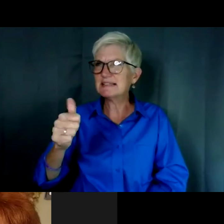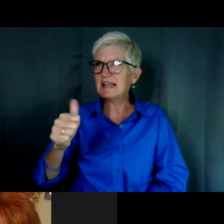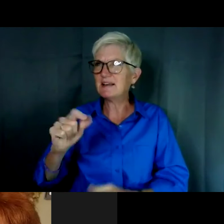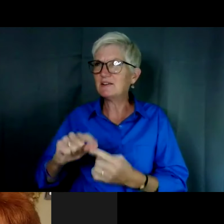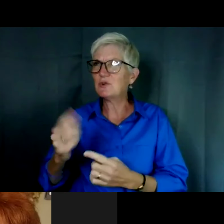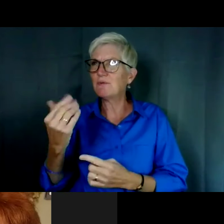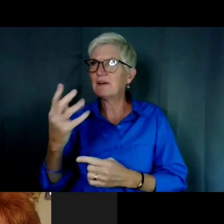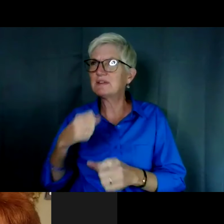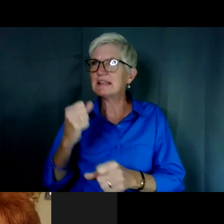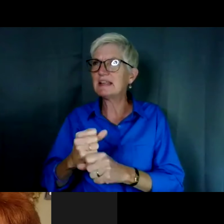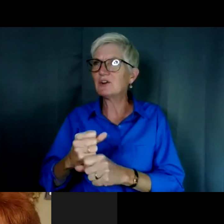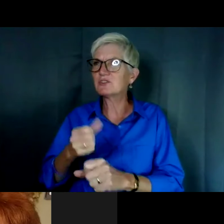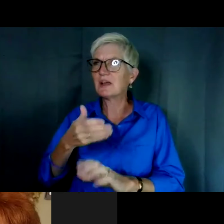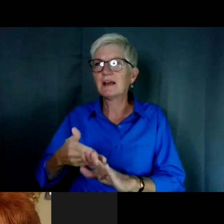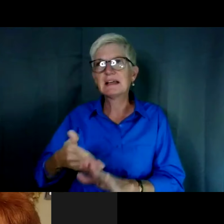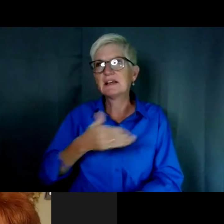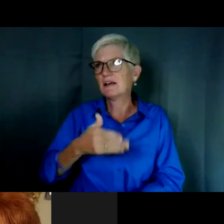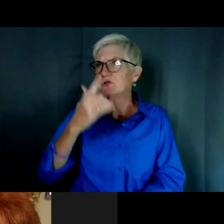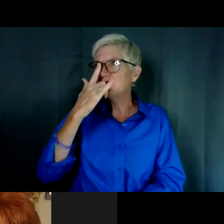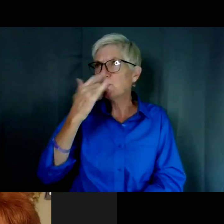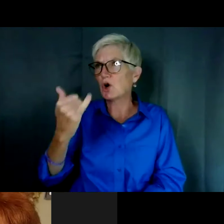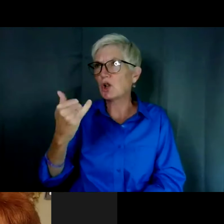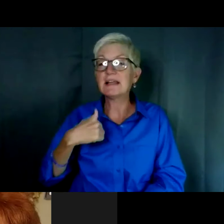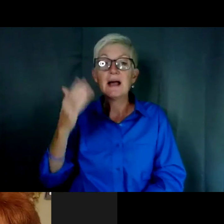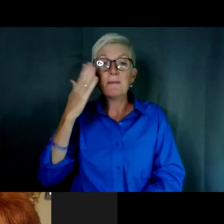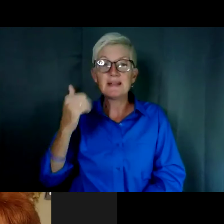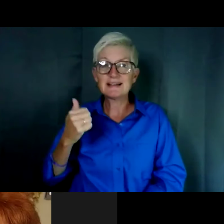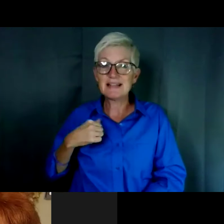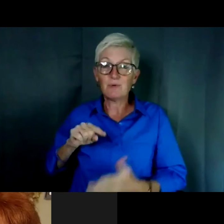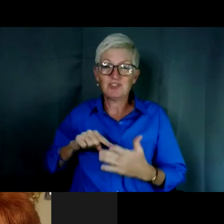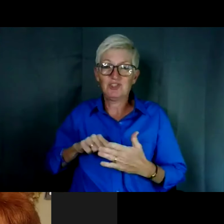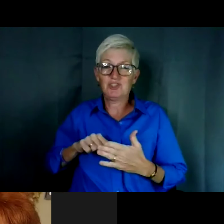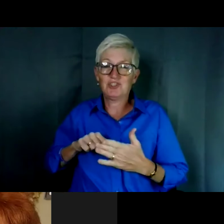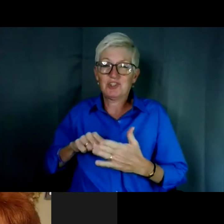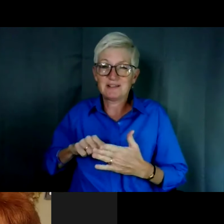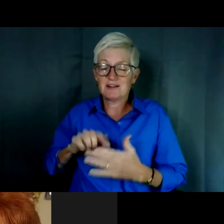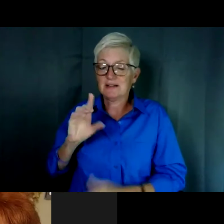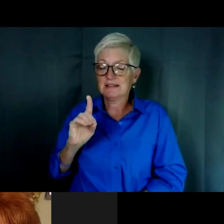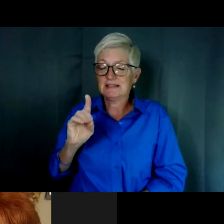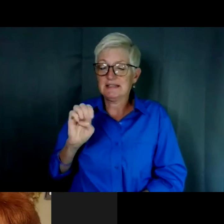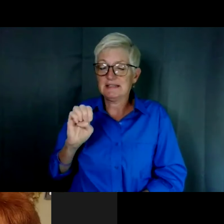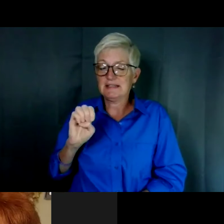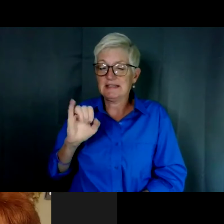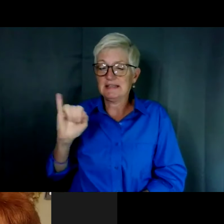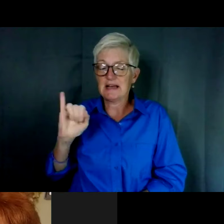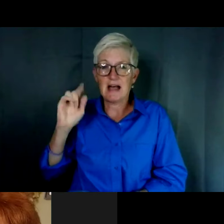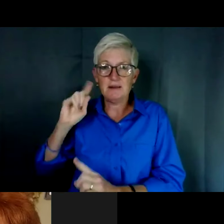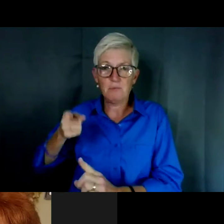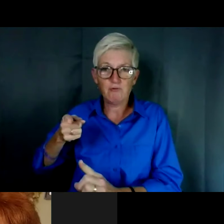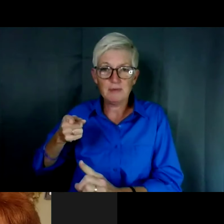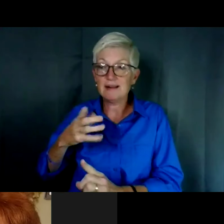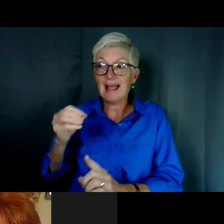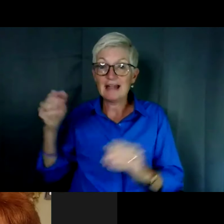early because the DEI movement was just beginning. And really, the focus was